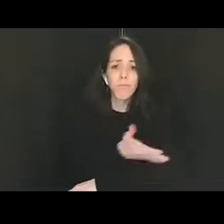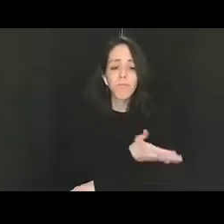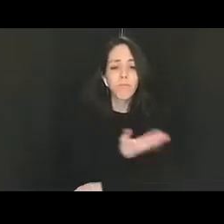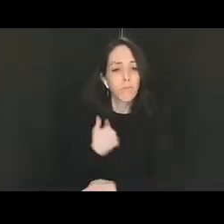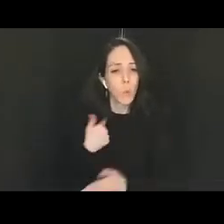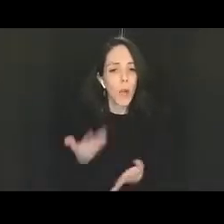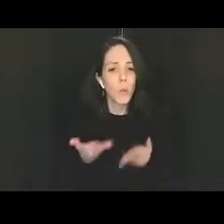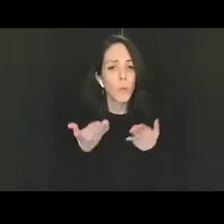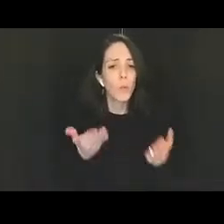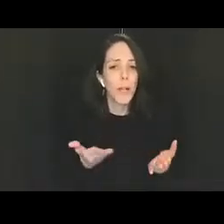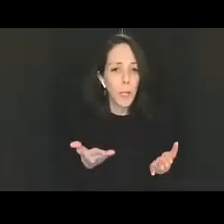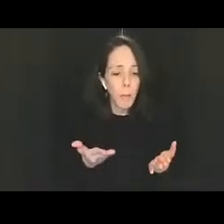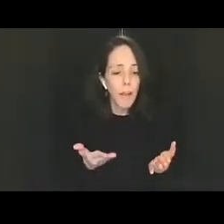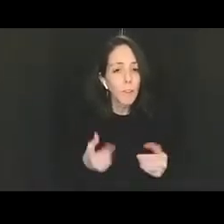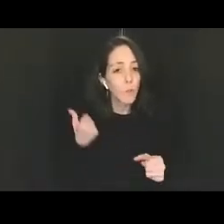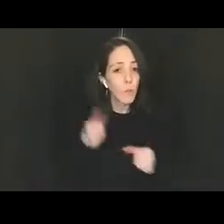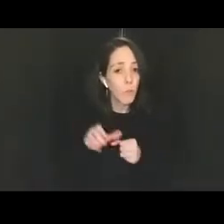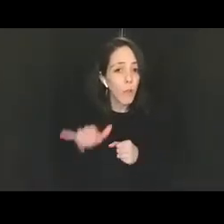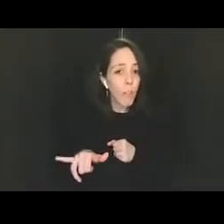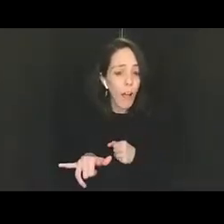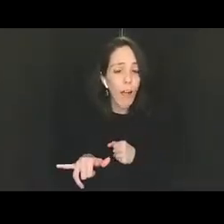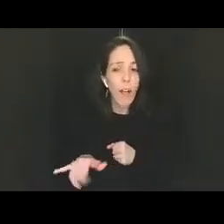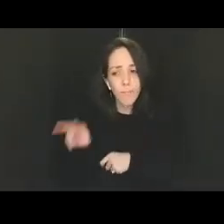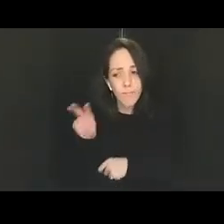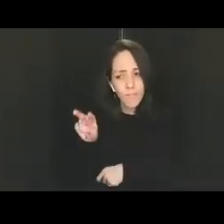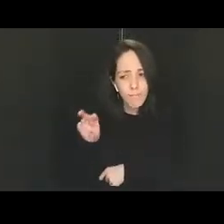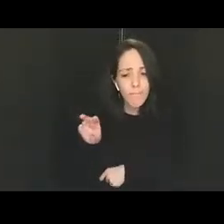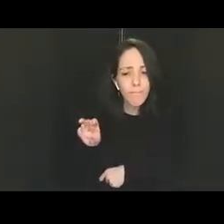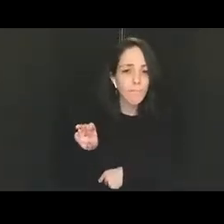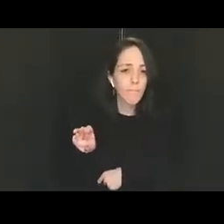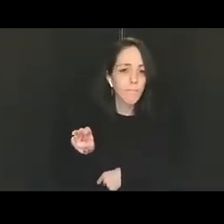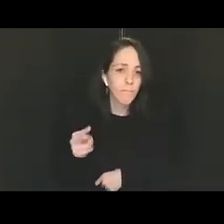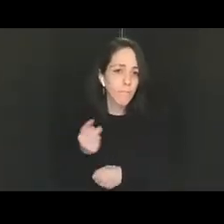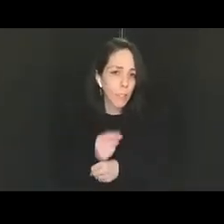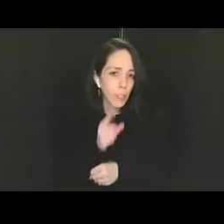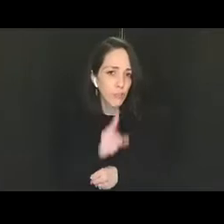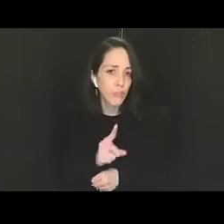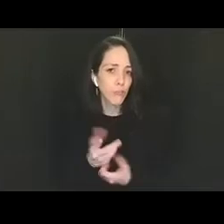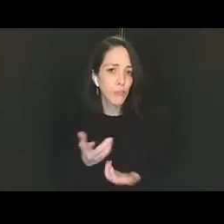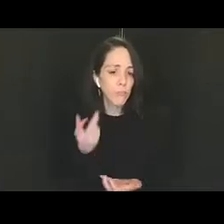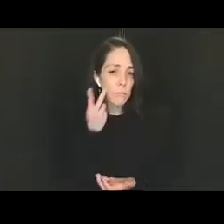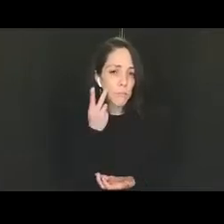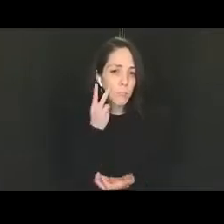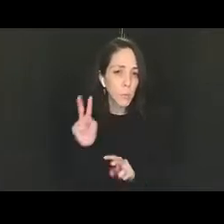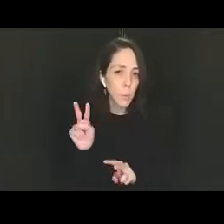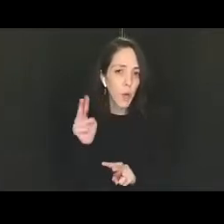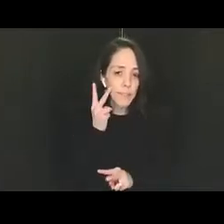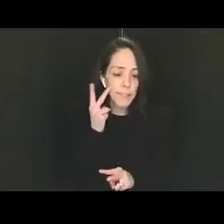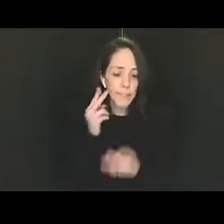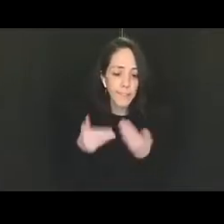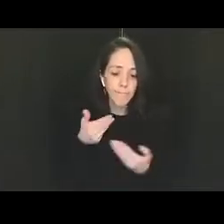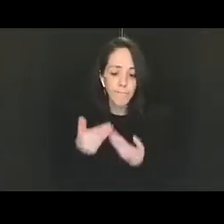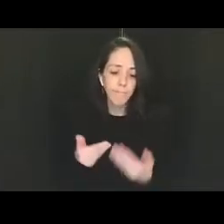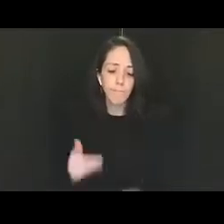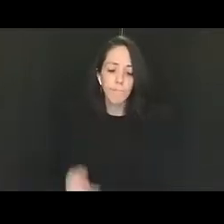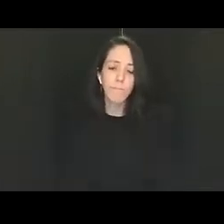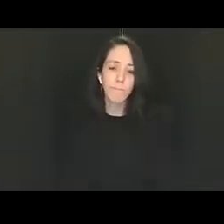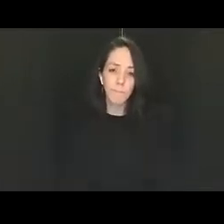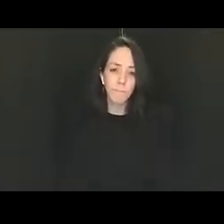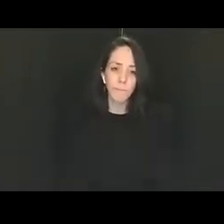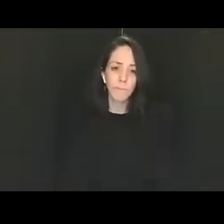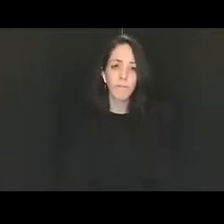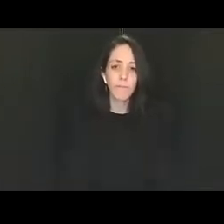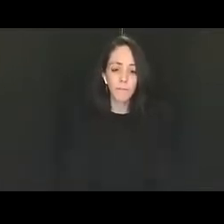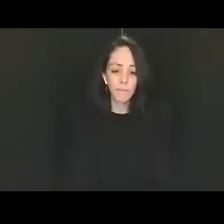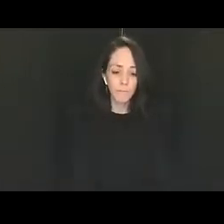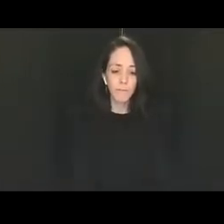in on the MISTIP movement and this cycle, how we're going to invest, because it's done by every